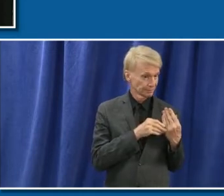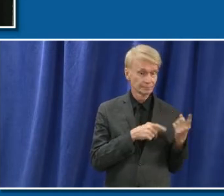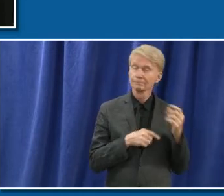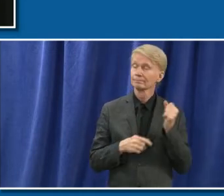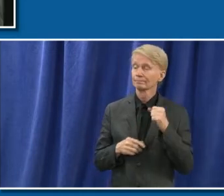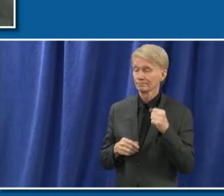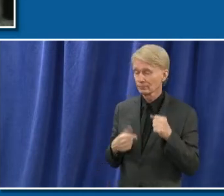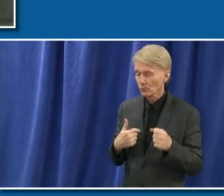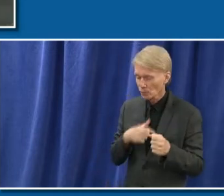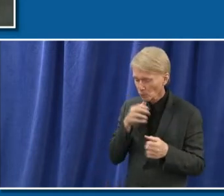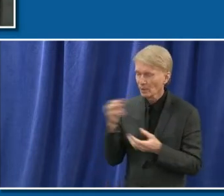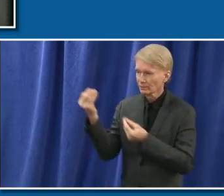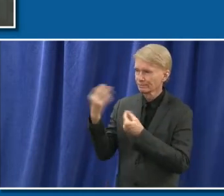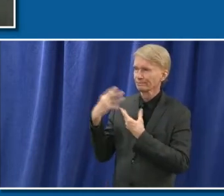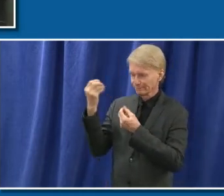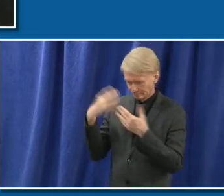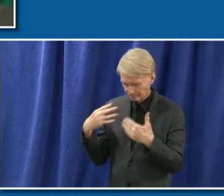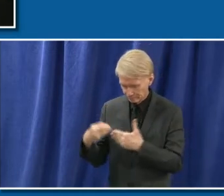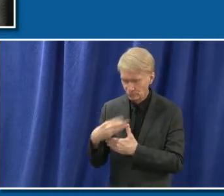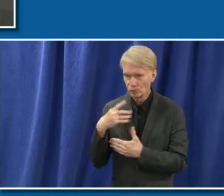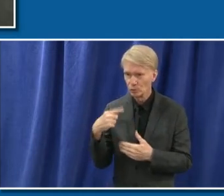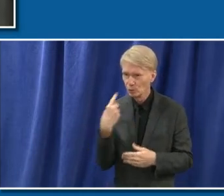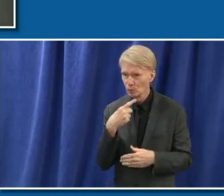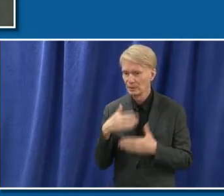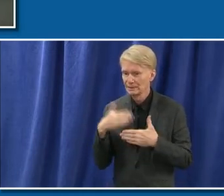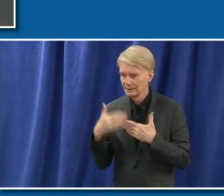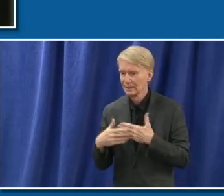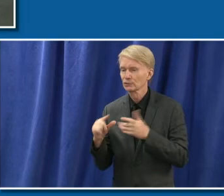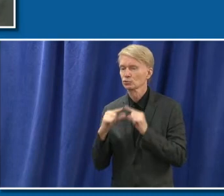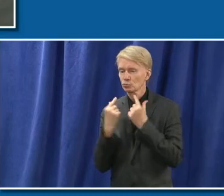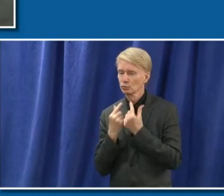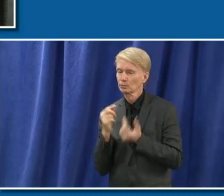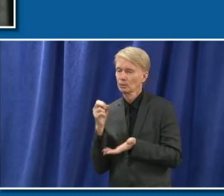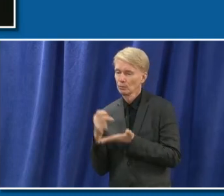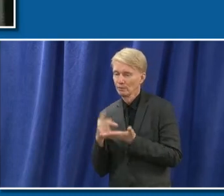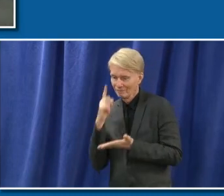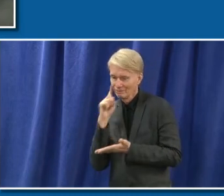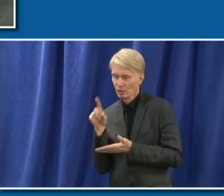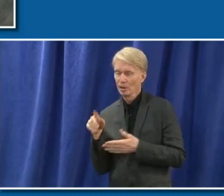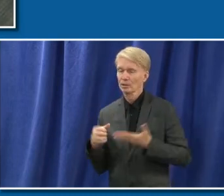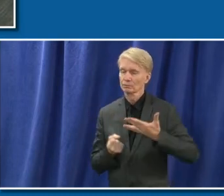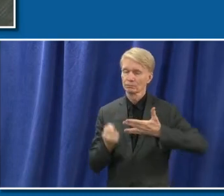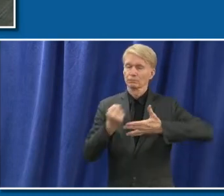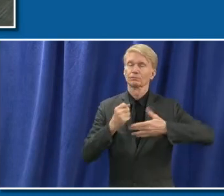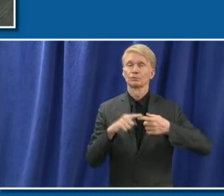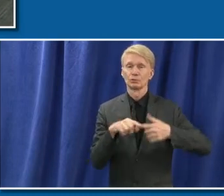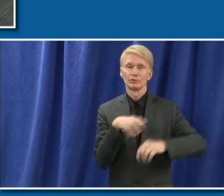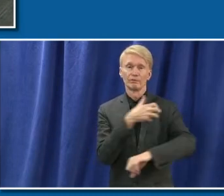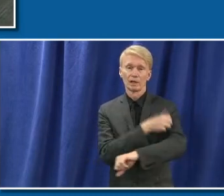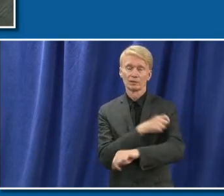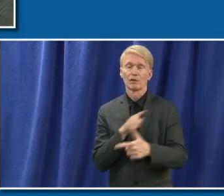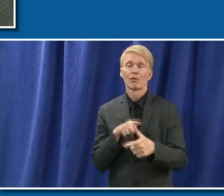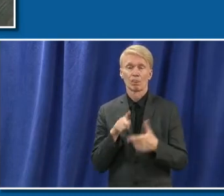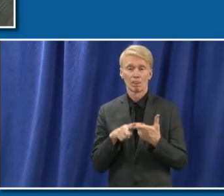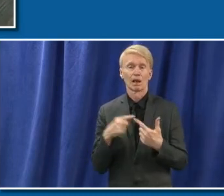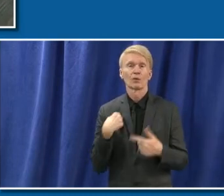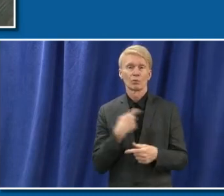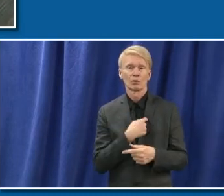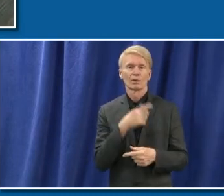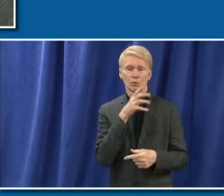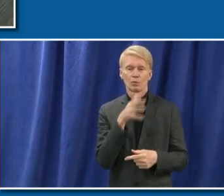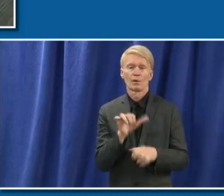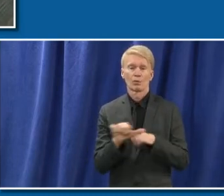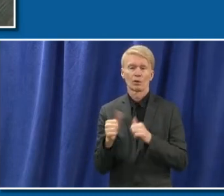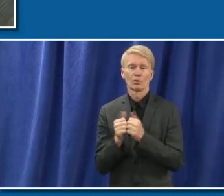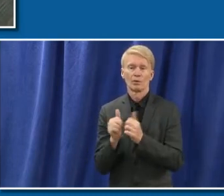so we're going to get some additional guidance on the next groups that are recommended for vaccination. And then, of course, we'll be working with, providers